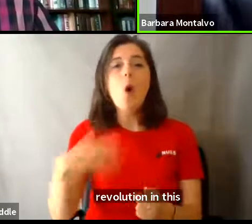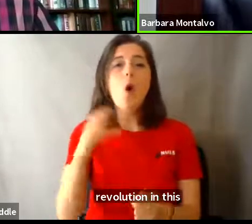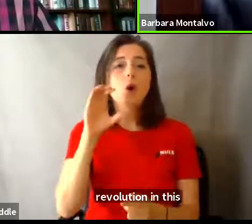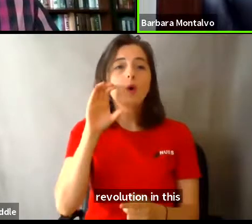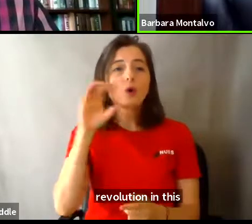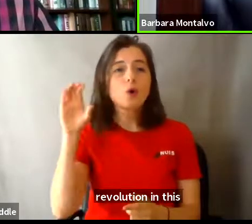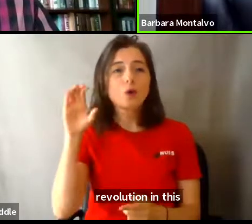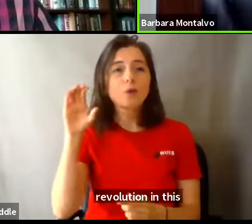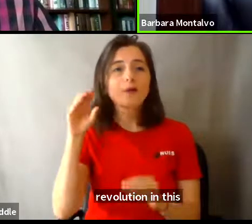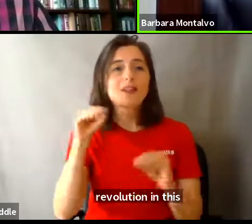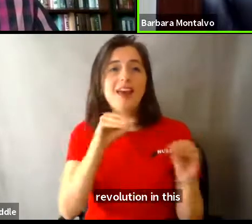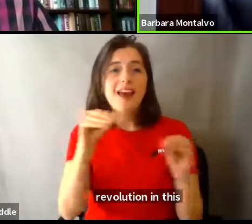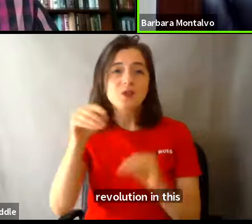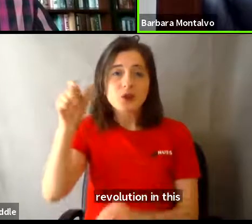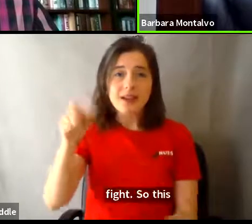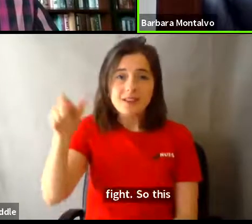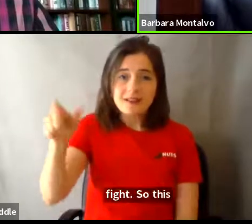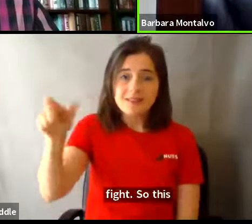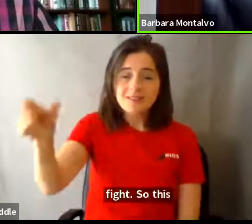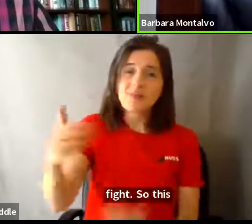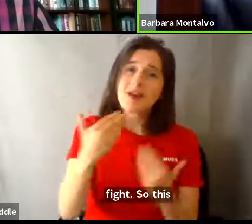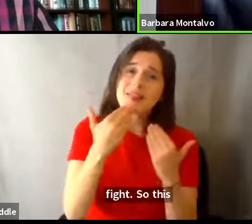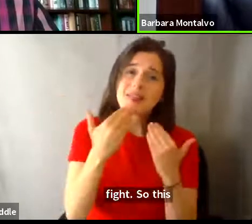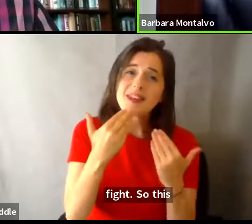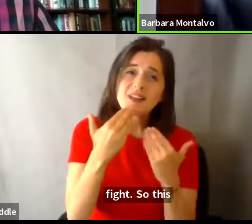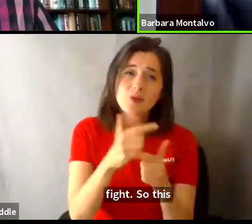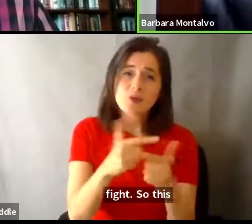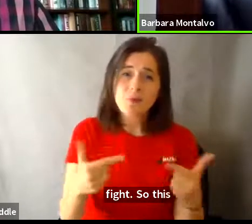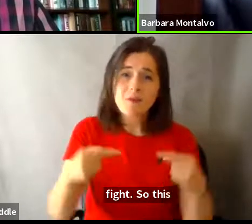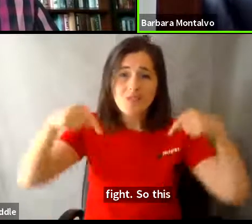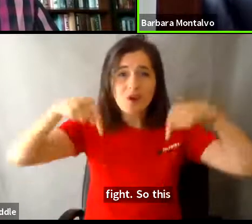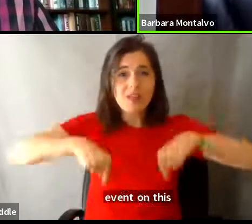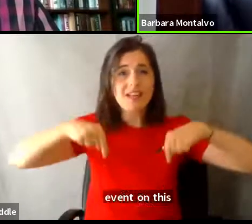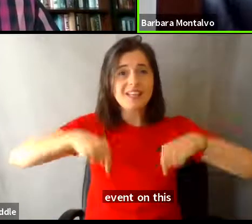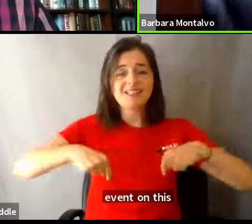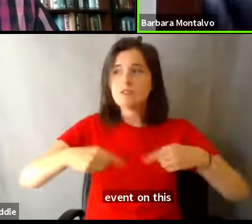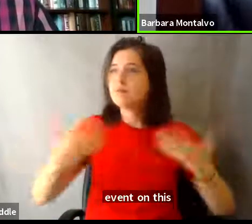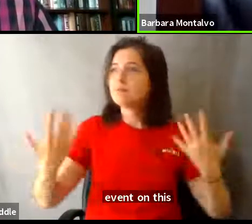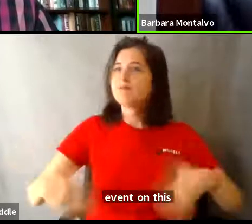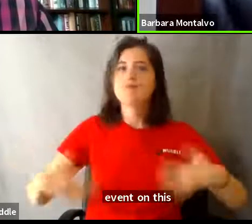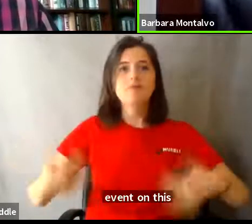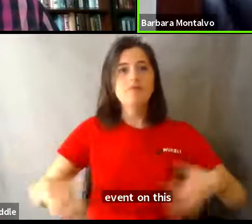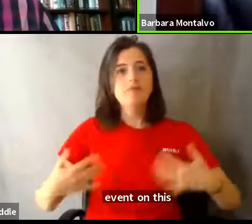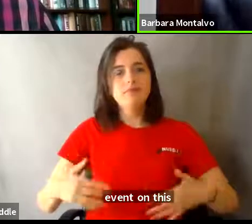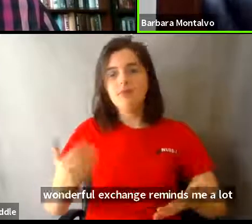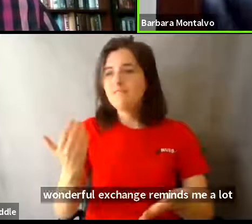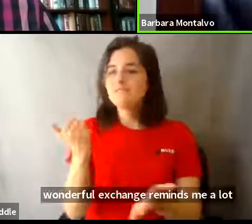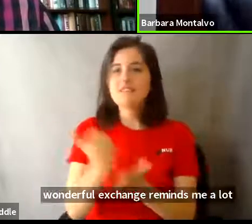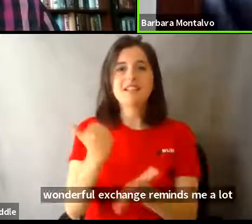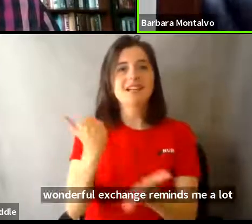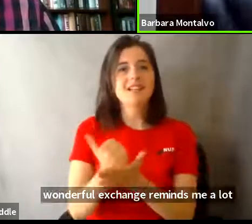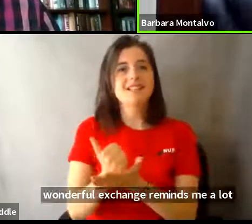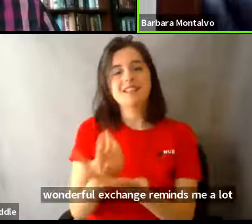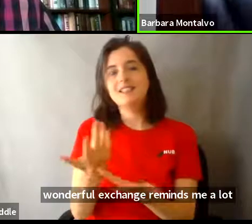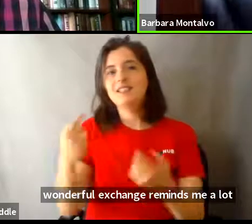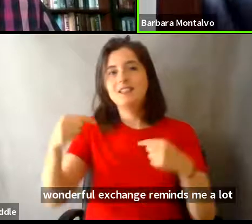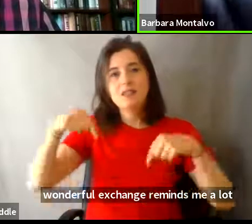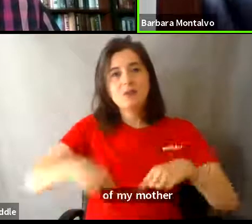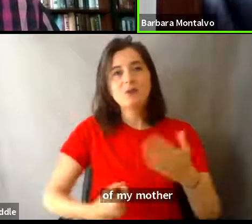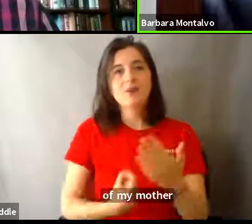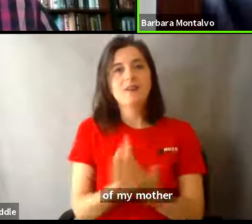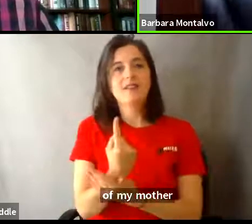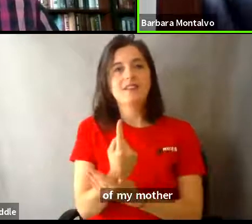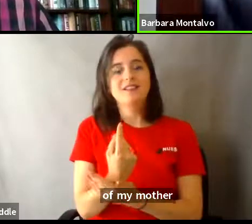thank you very much for this productive and encouraged exchange and for your